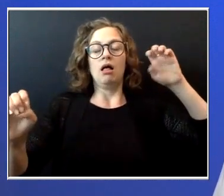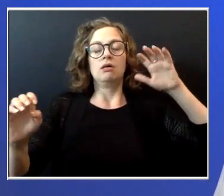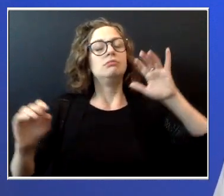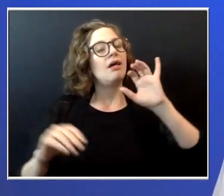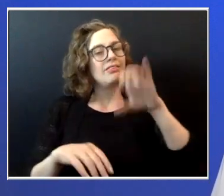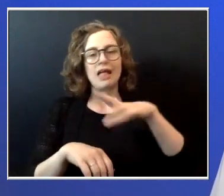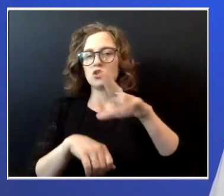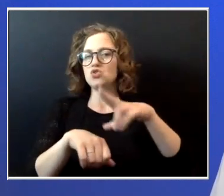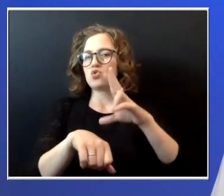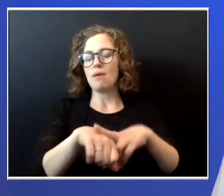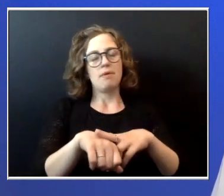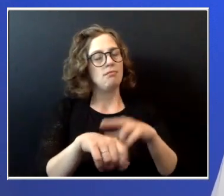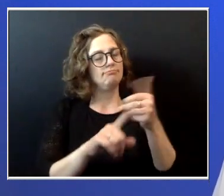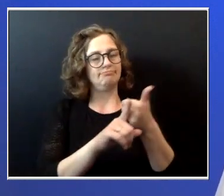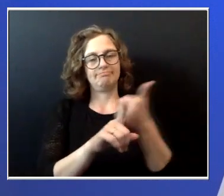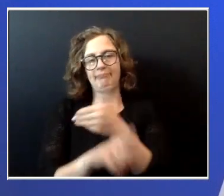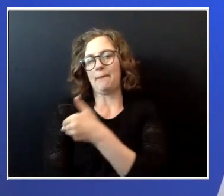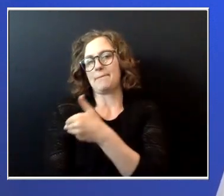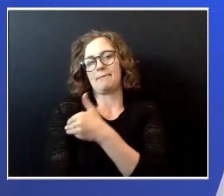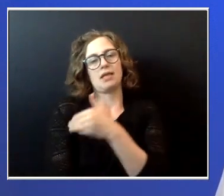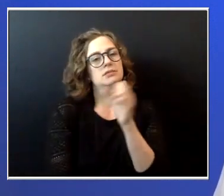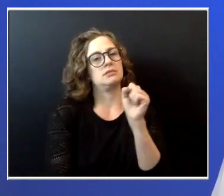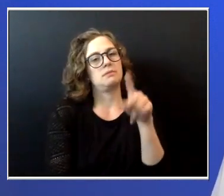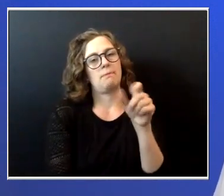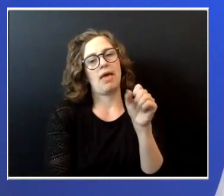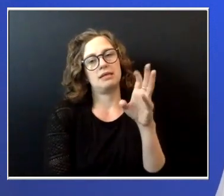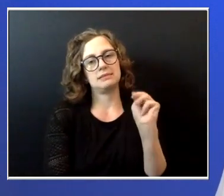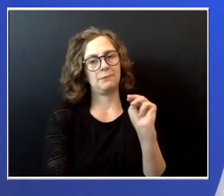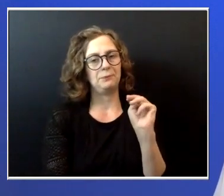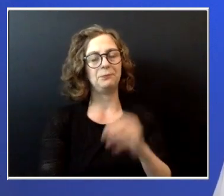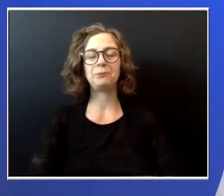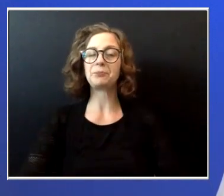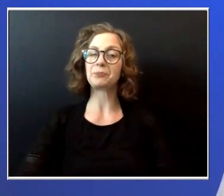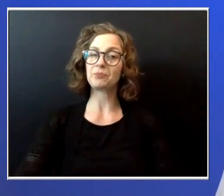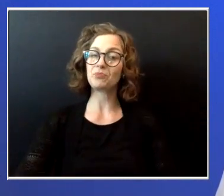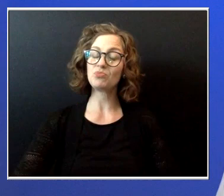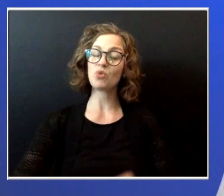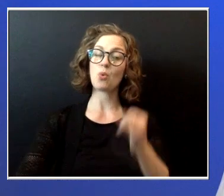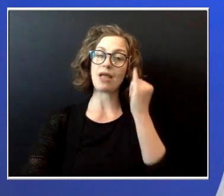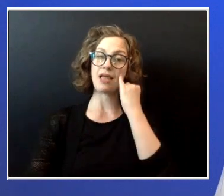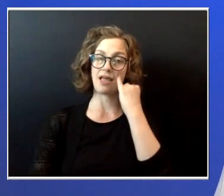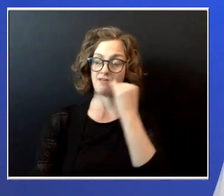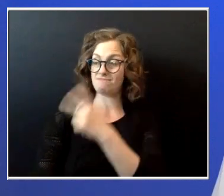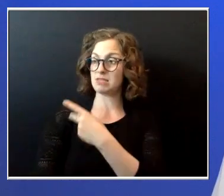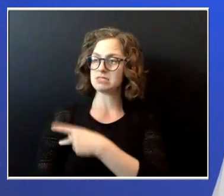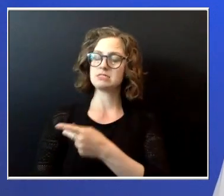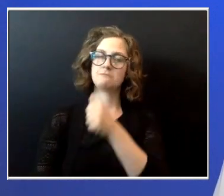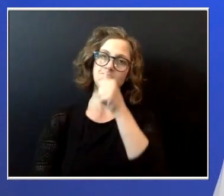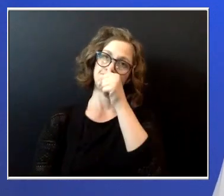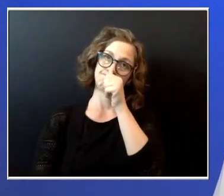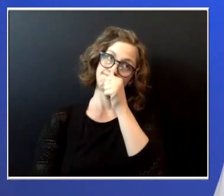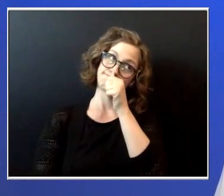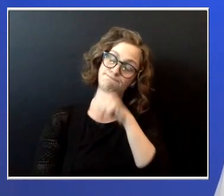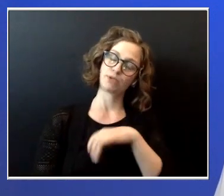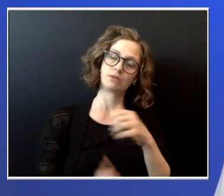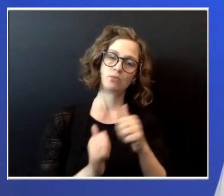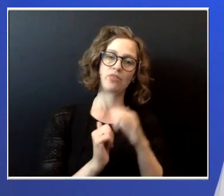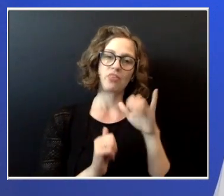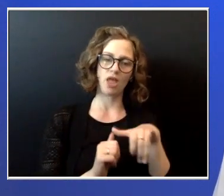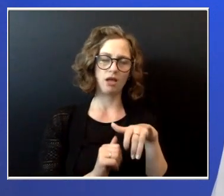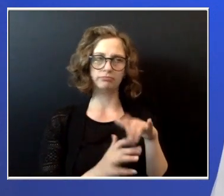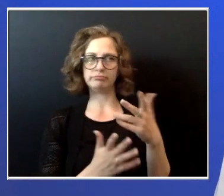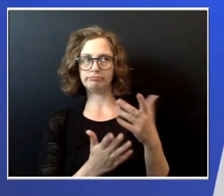And I encourage patients, if it's really bothering them, to check in with your physician, because sometimes it's caused